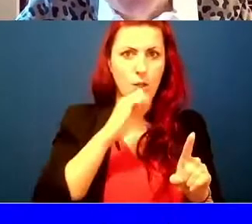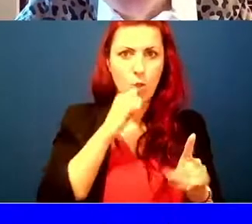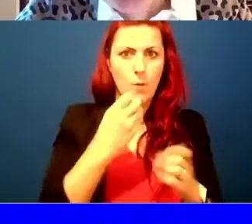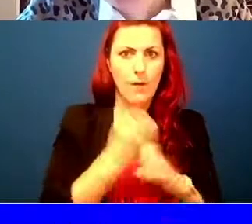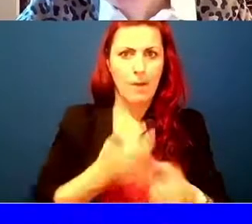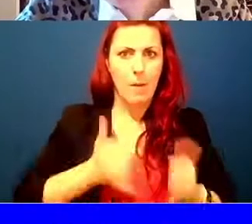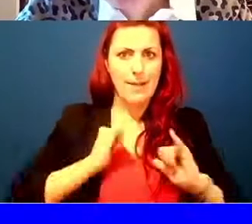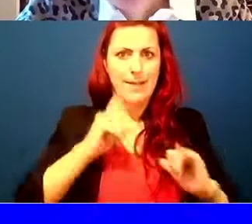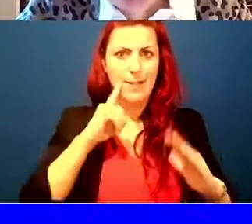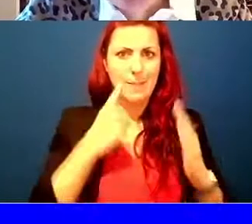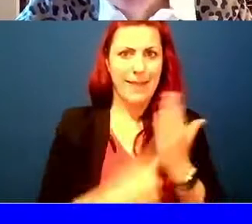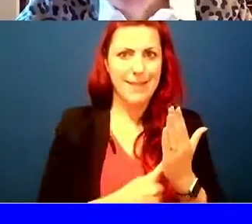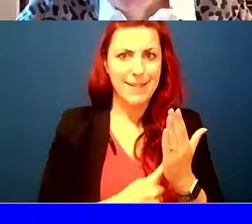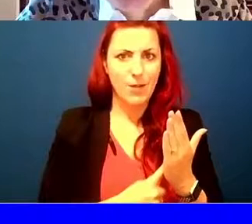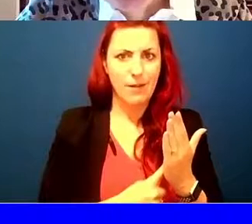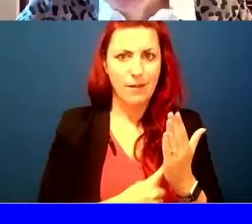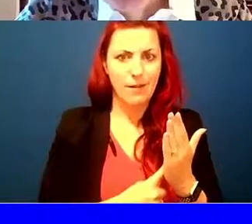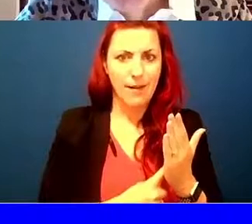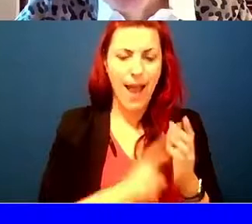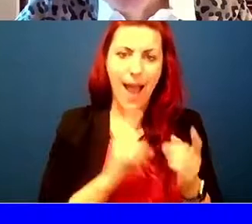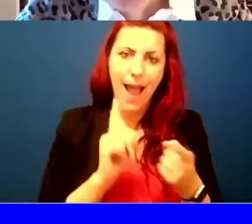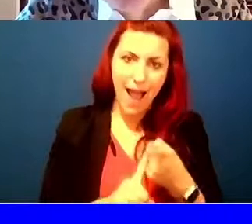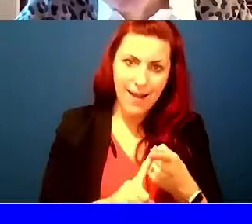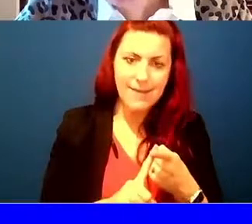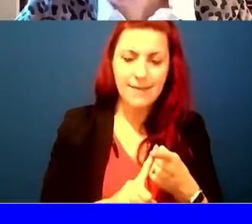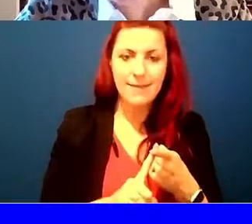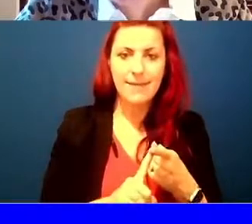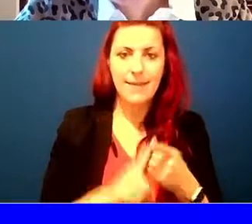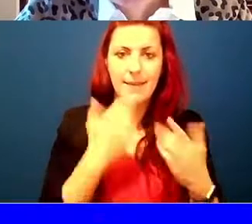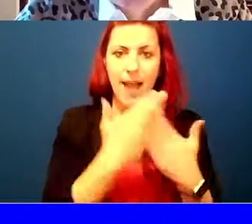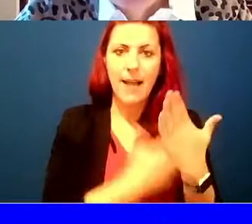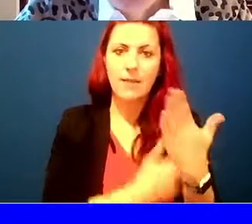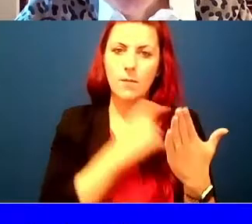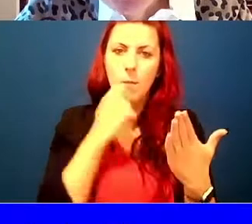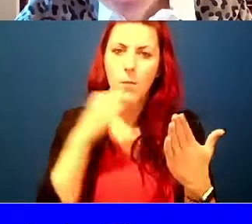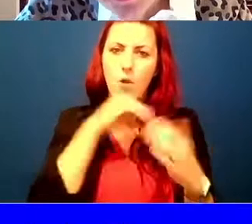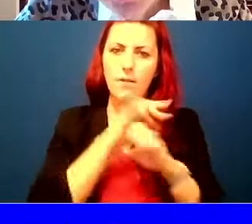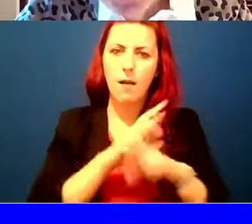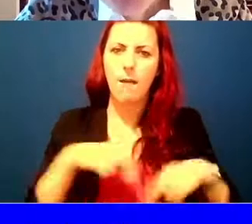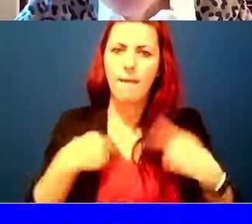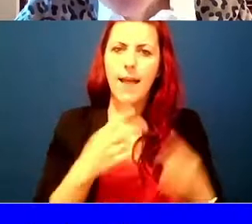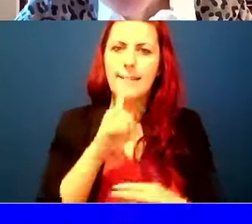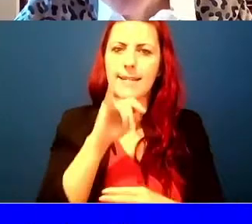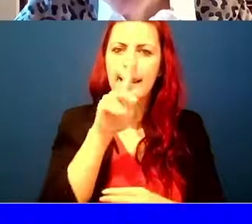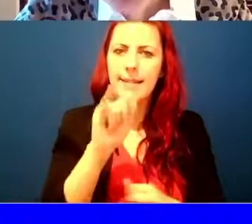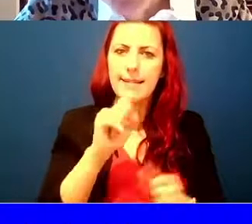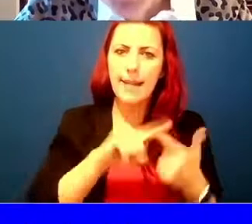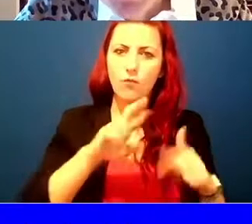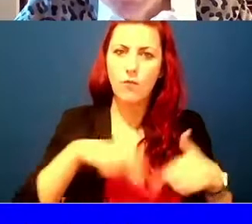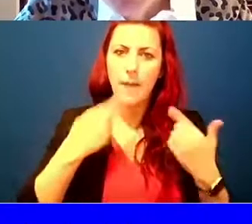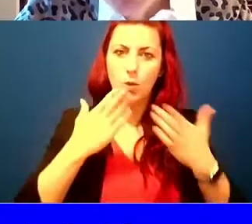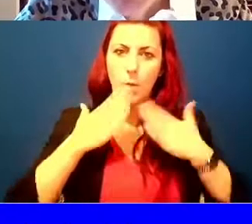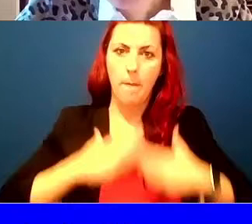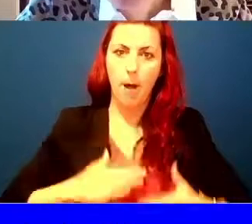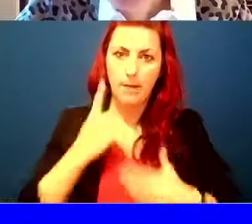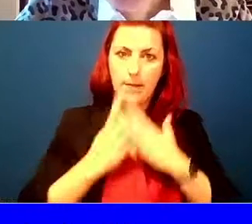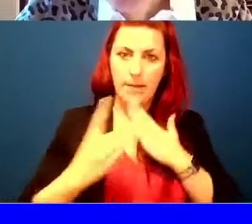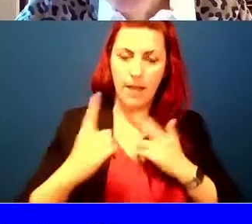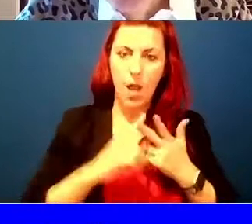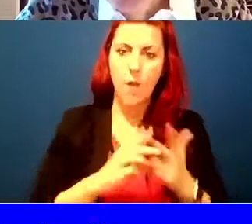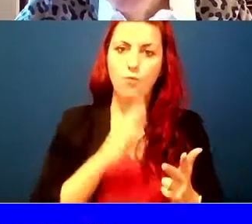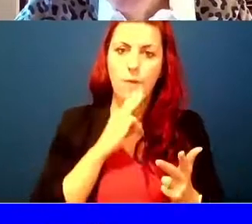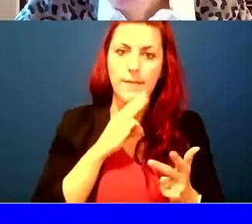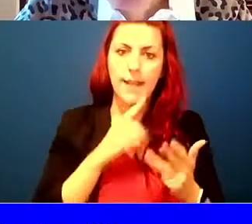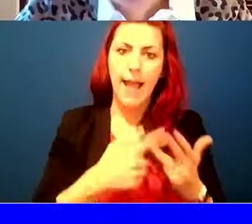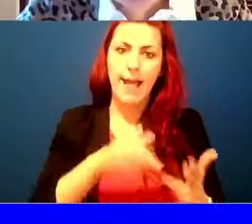decide to do it. And the Act also sets out the importance of dignity, respect for bodily integrity, privacy and autonomy, and